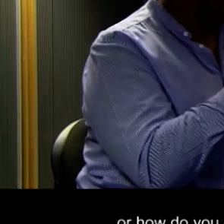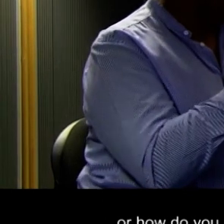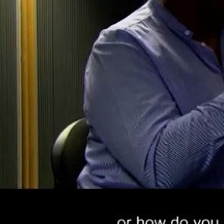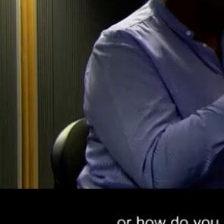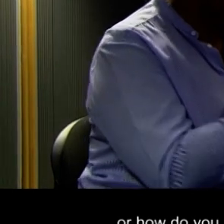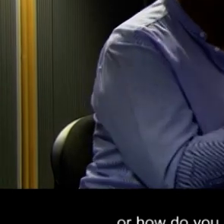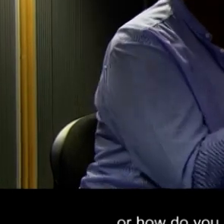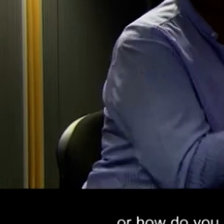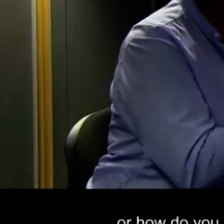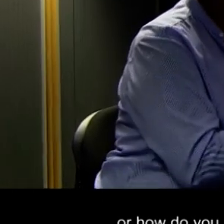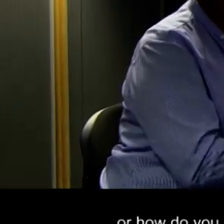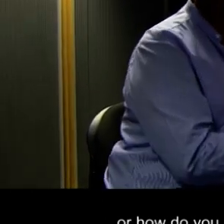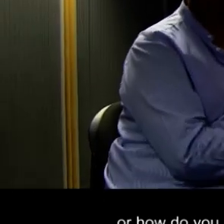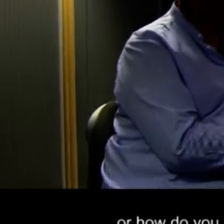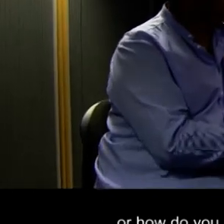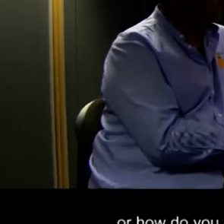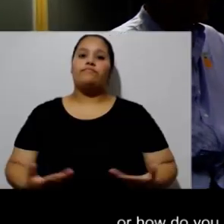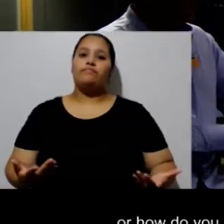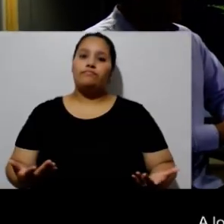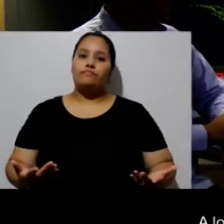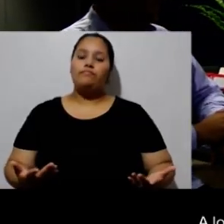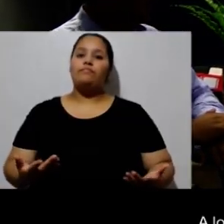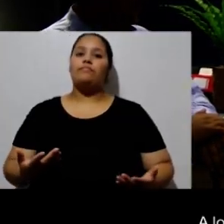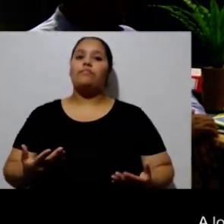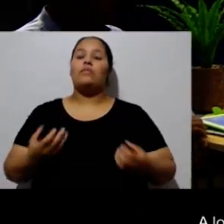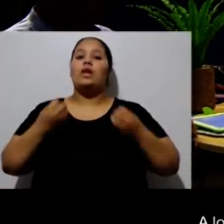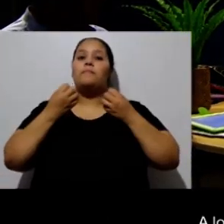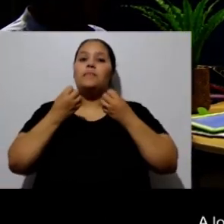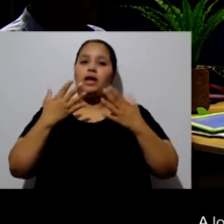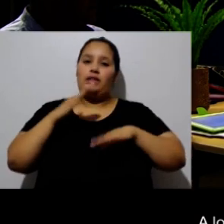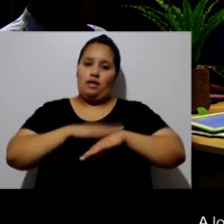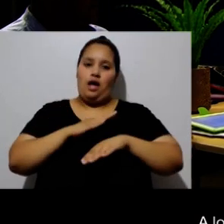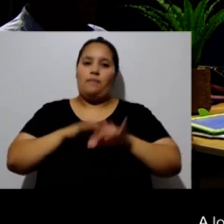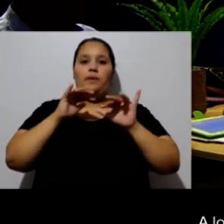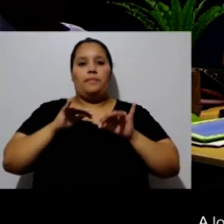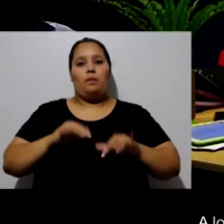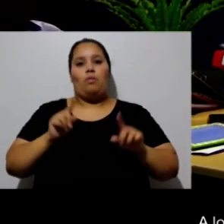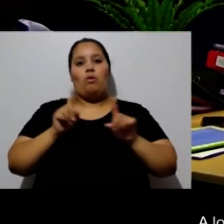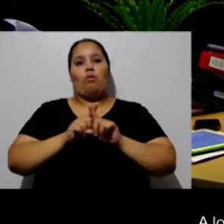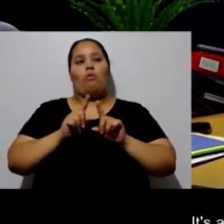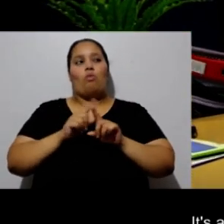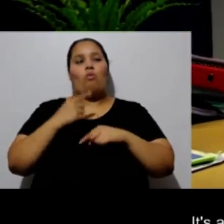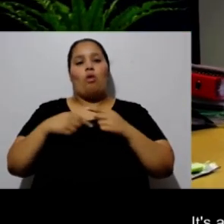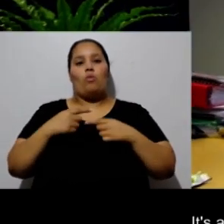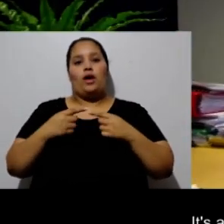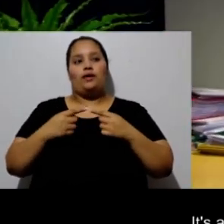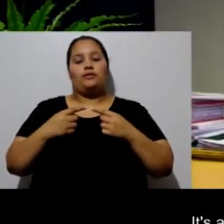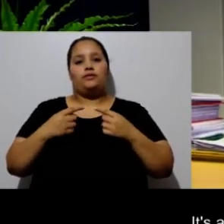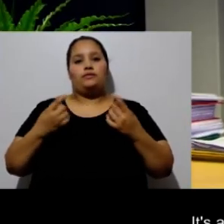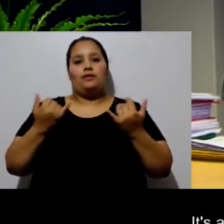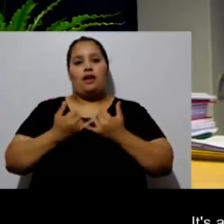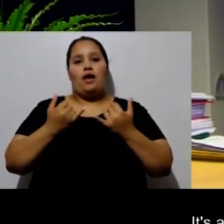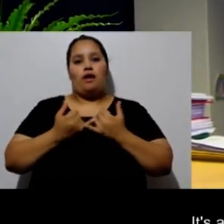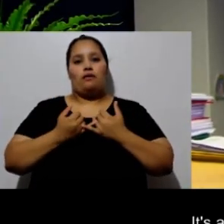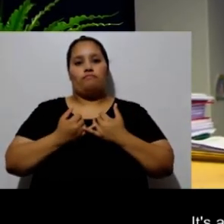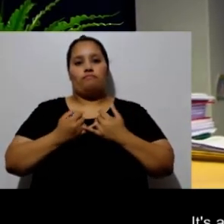you communicate with them? Are there challenges? Yes, um, a lot of times, um, people get defensive if you,